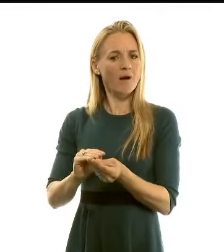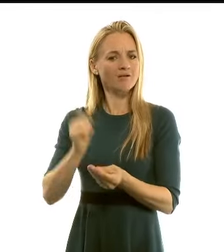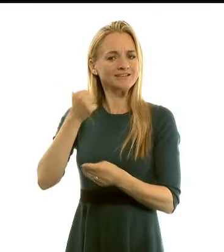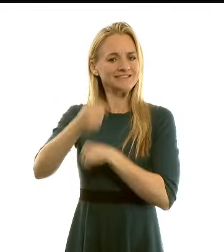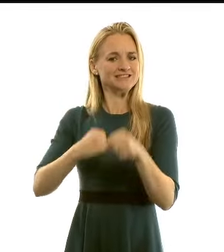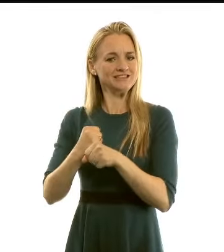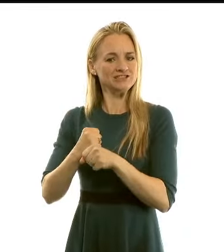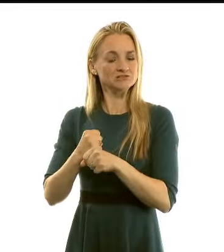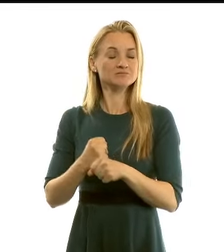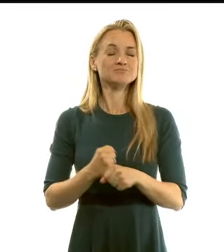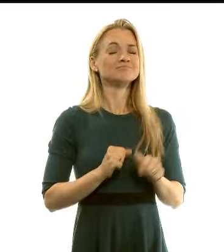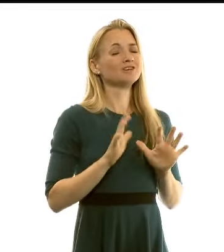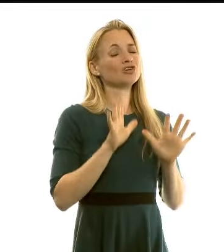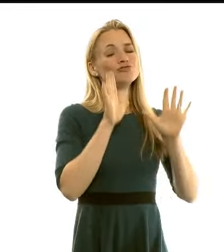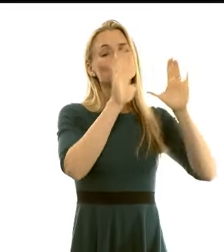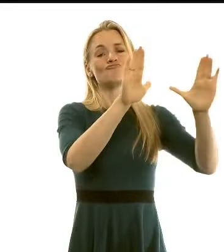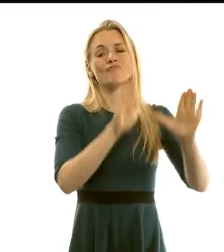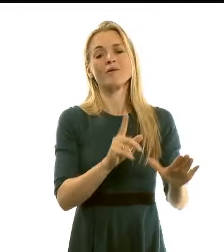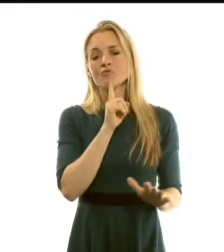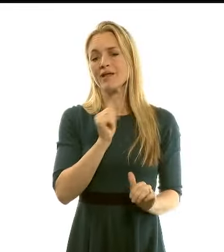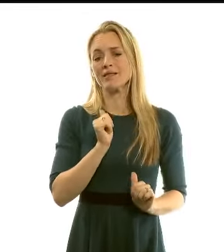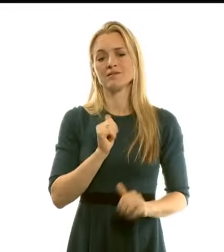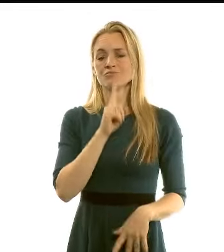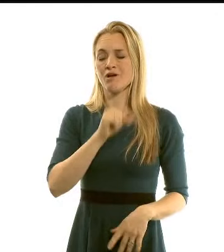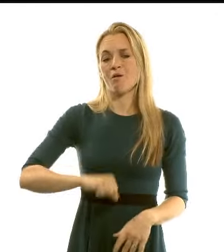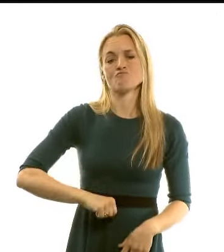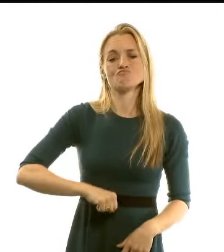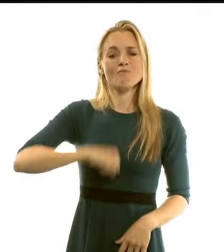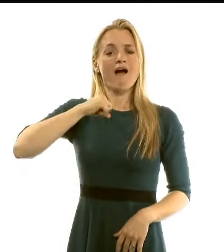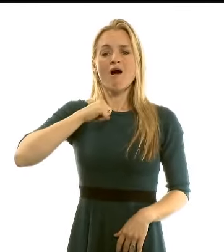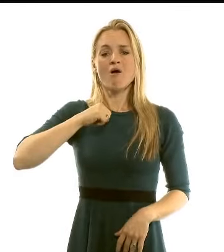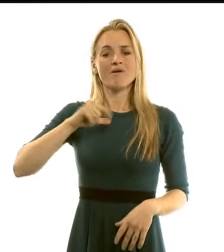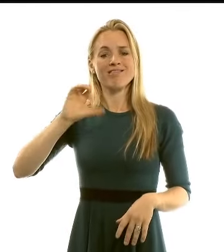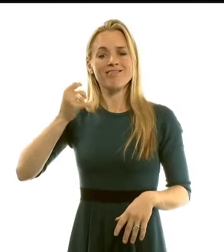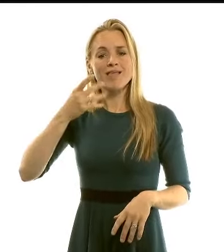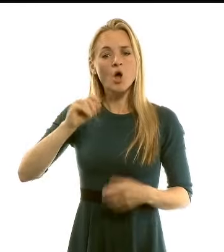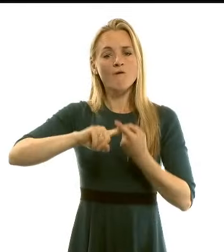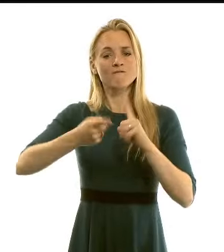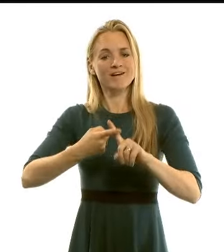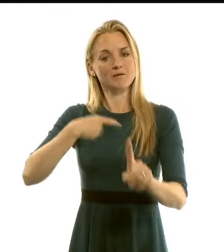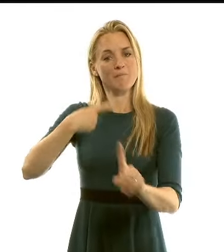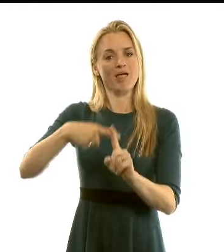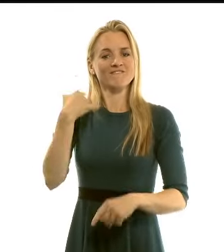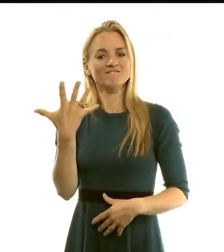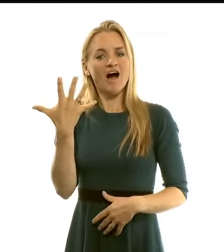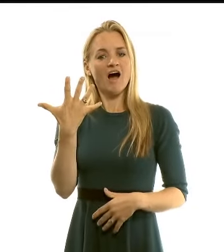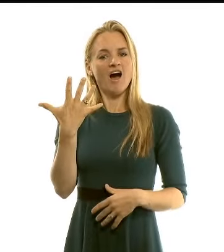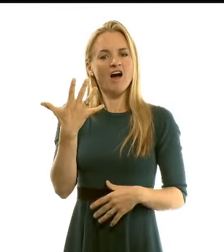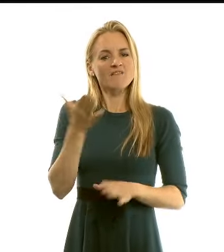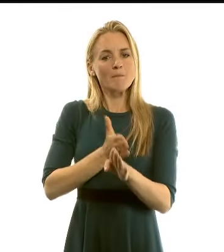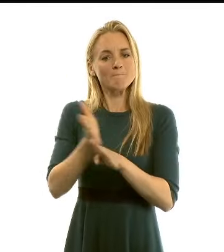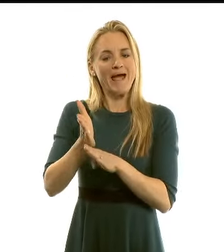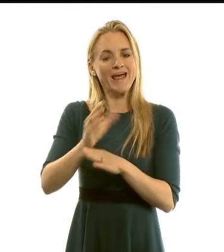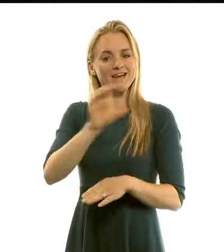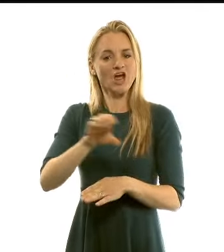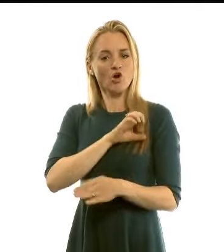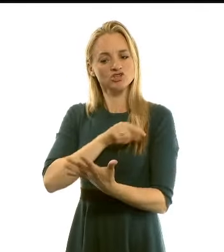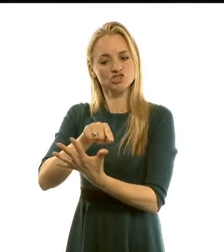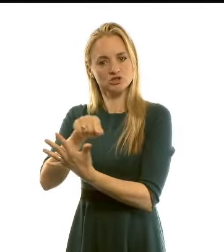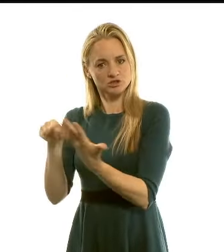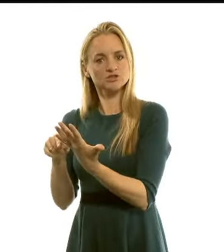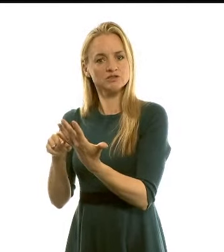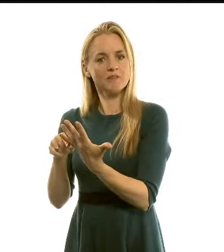we are just so proud that through Lego Friends and our 5 main characters, we've managed to introduce millions of kids around the world to Lego Play.